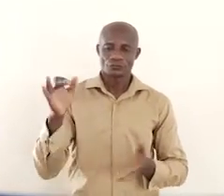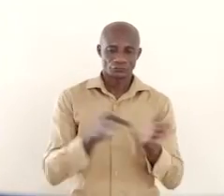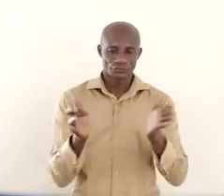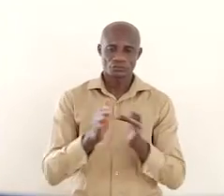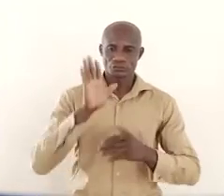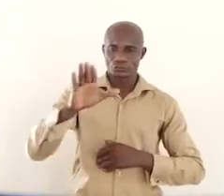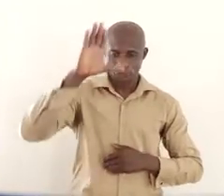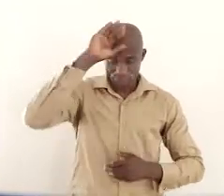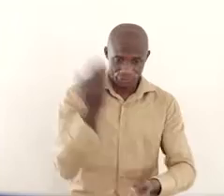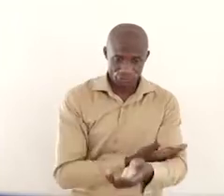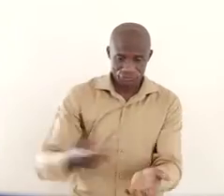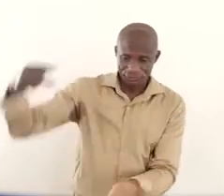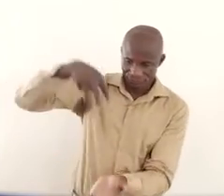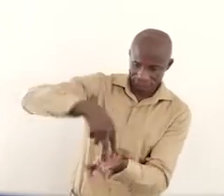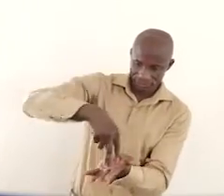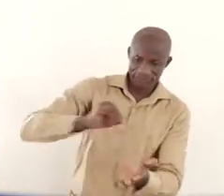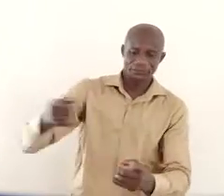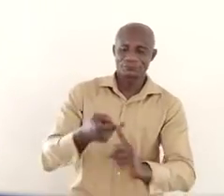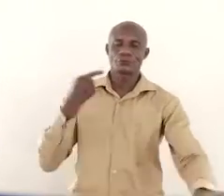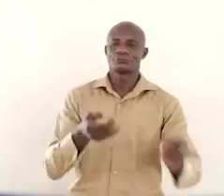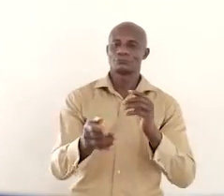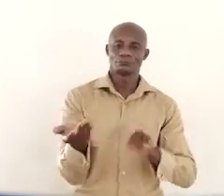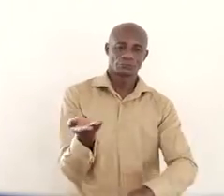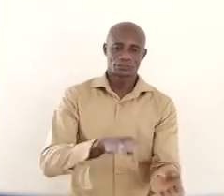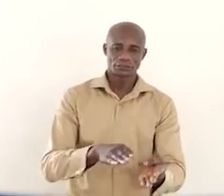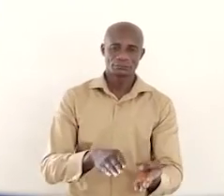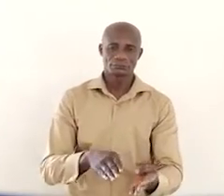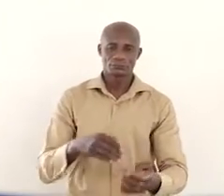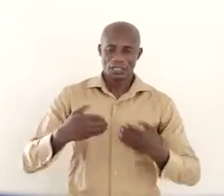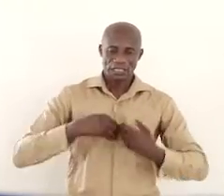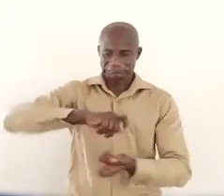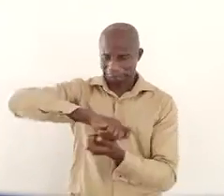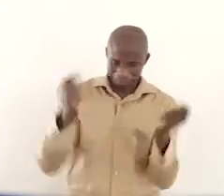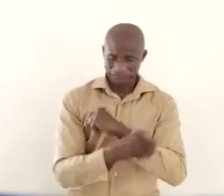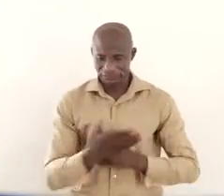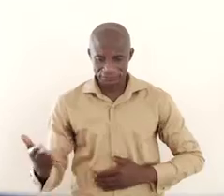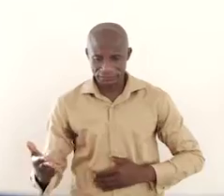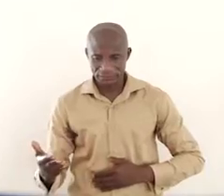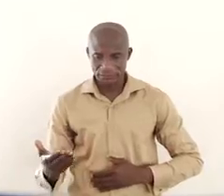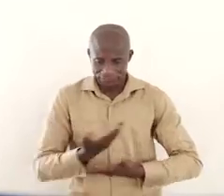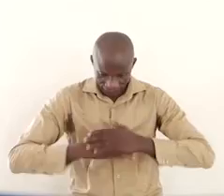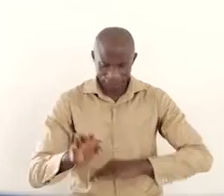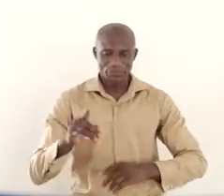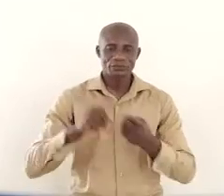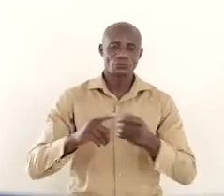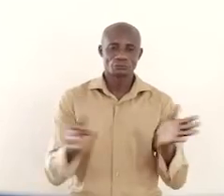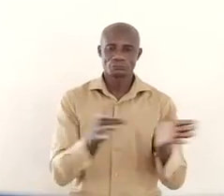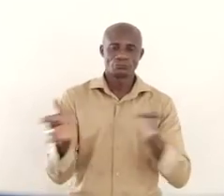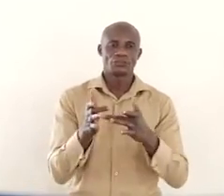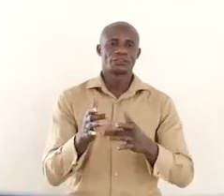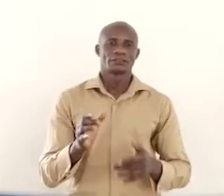of Jesus, Your Son, rising from the dead, that has changed the course of history, that gave birth to